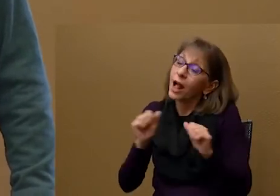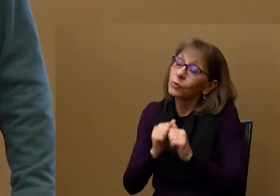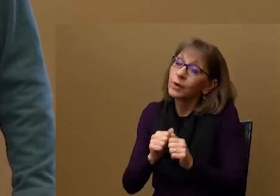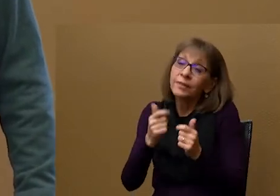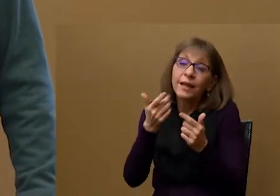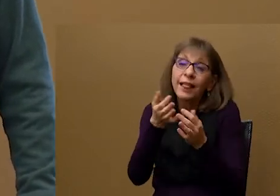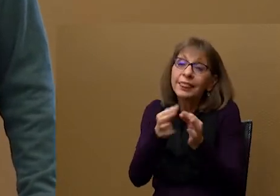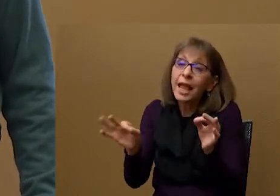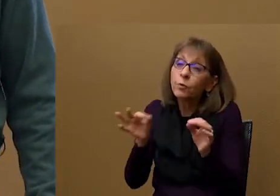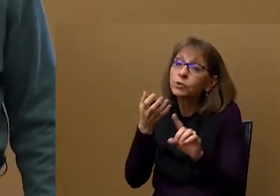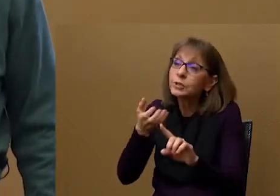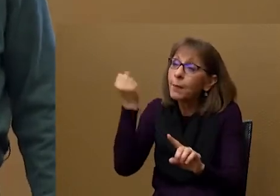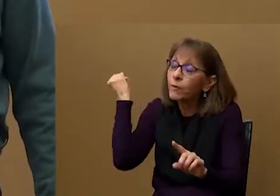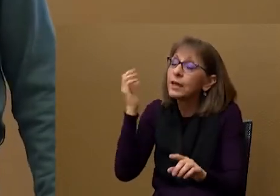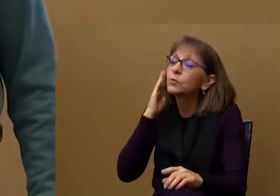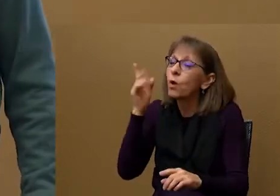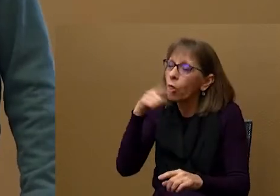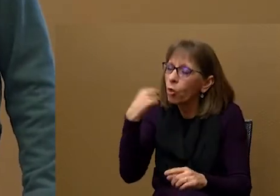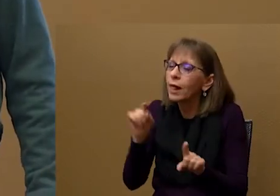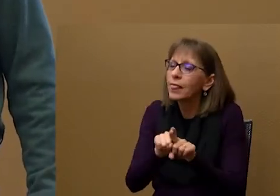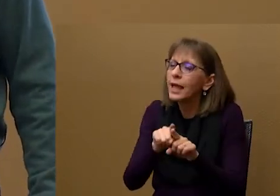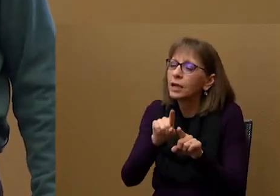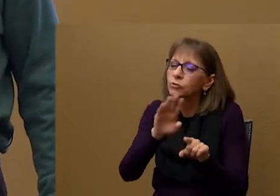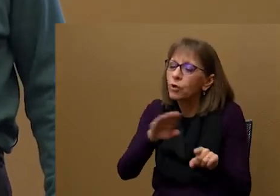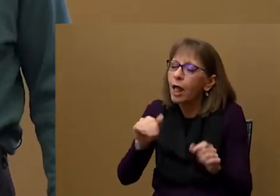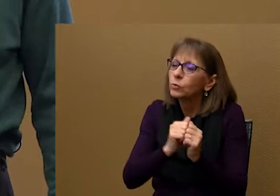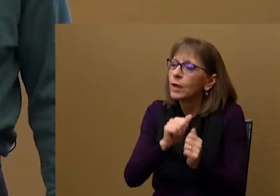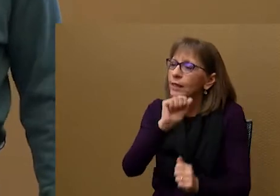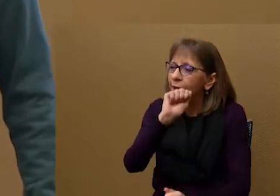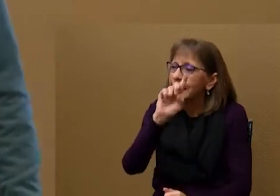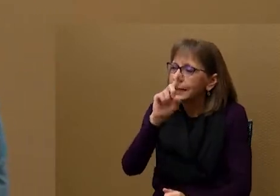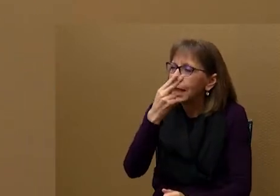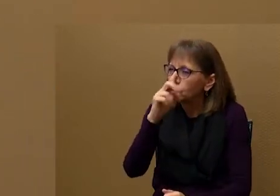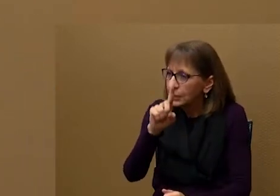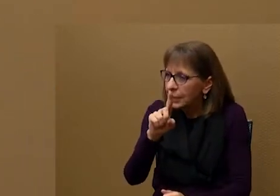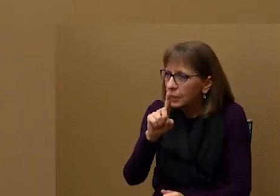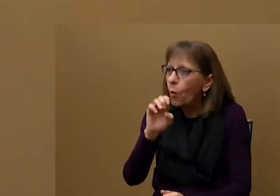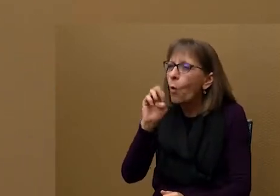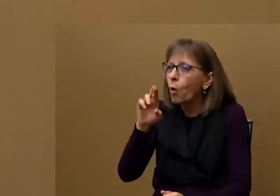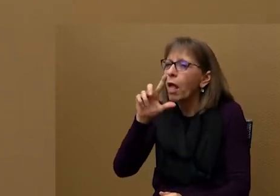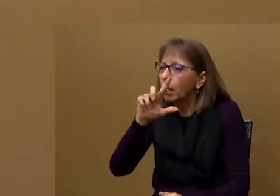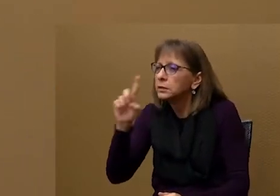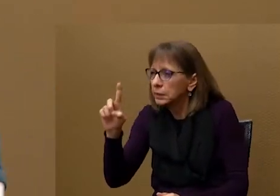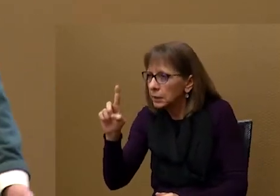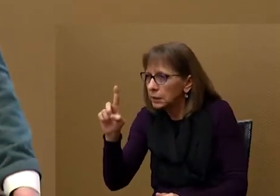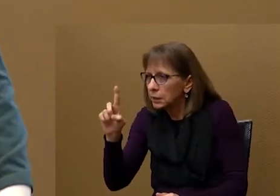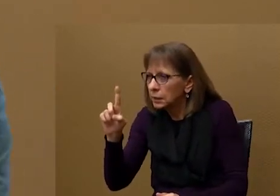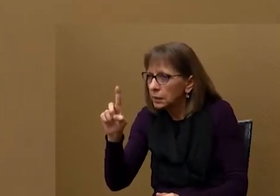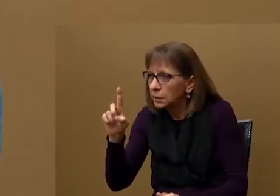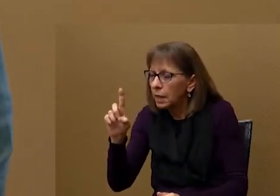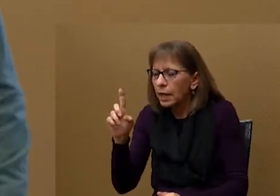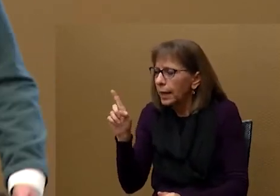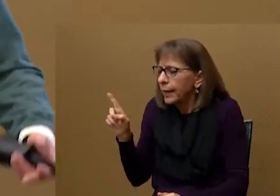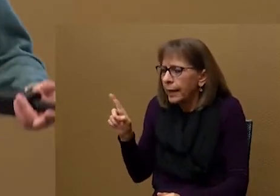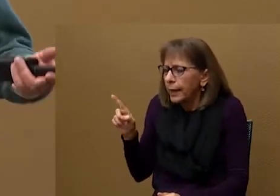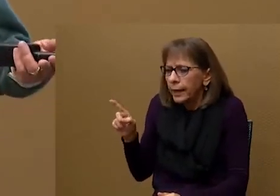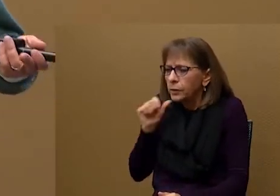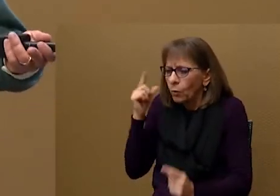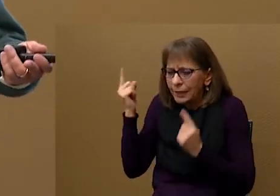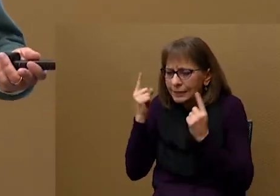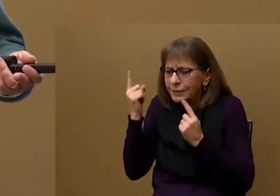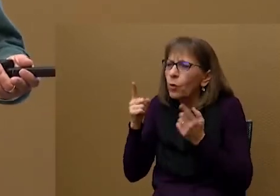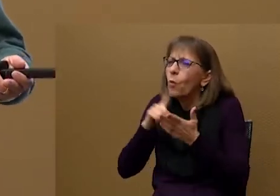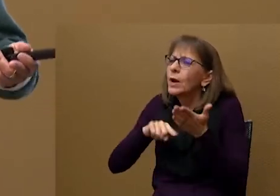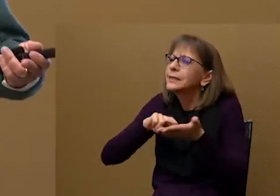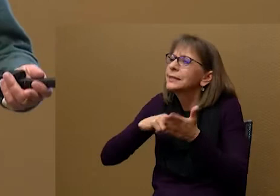language deprivation will look like a child with ADHD, will look like a child with a learning disability. And